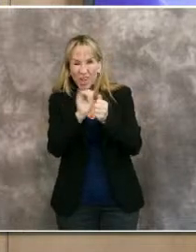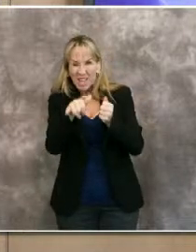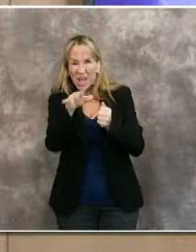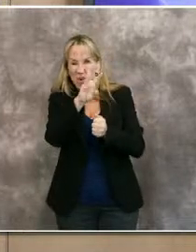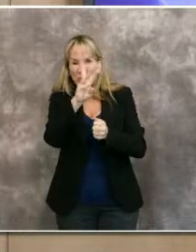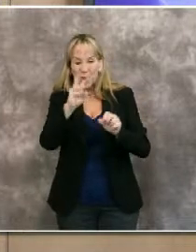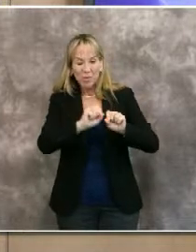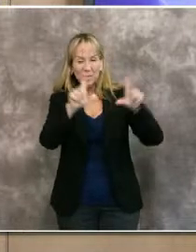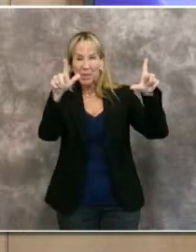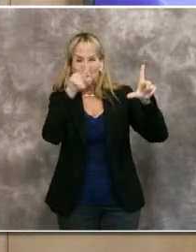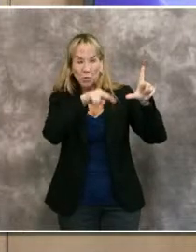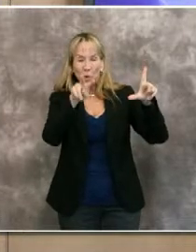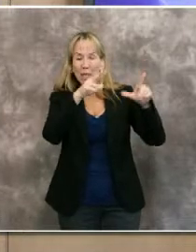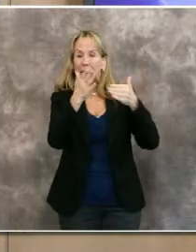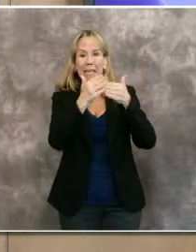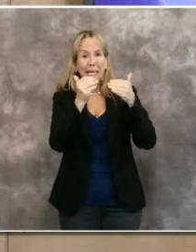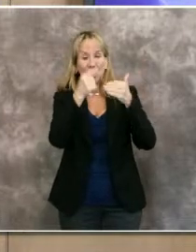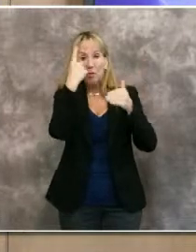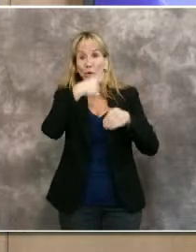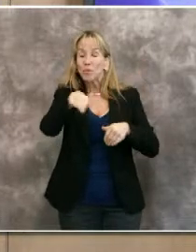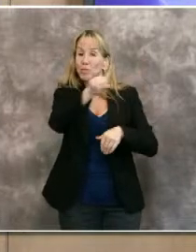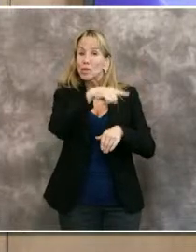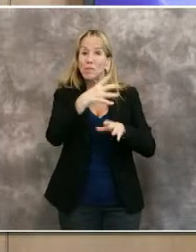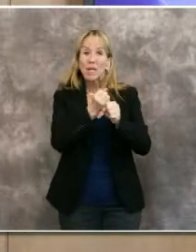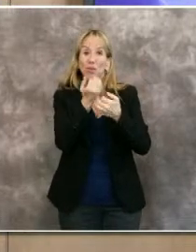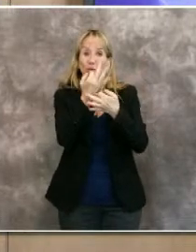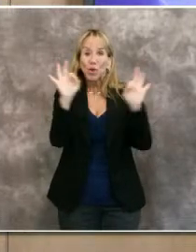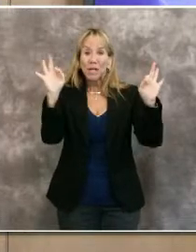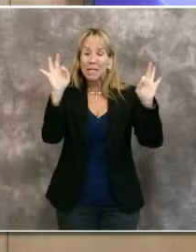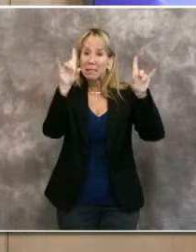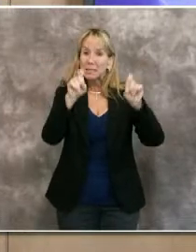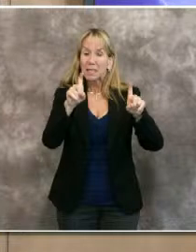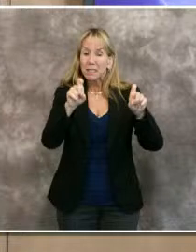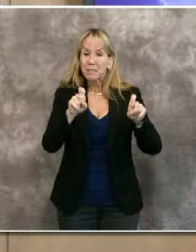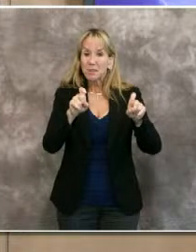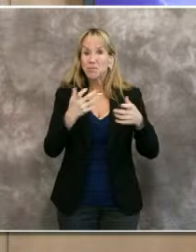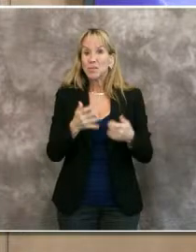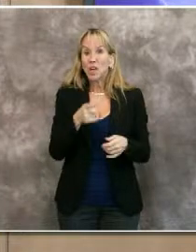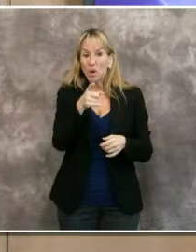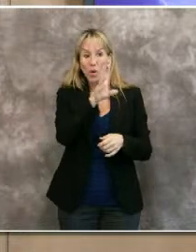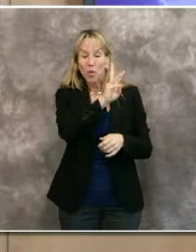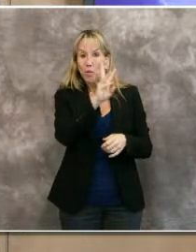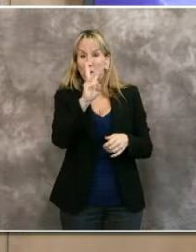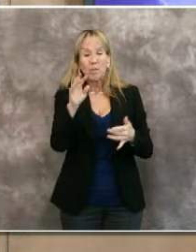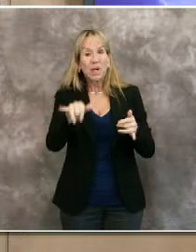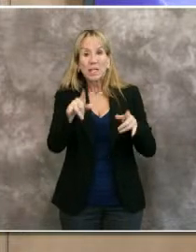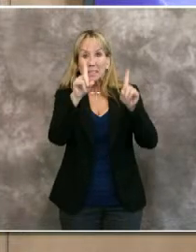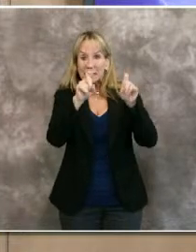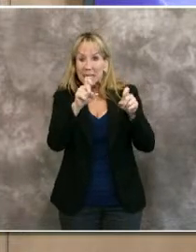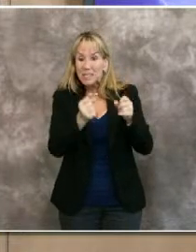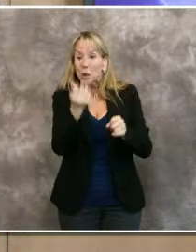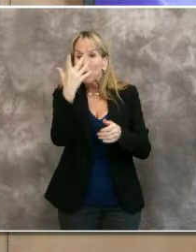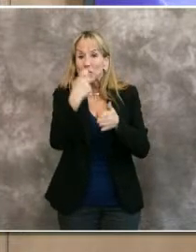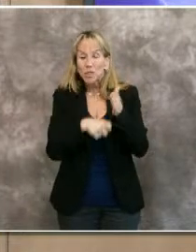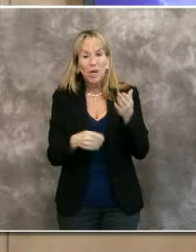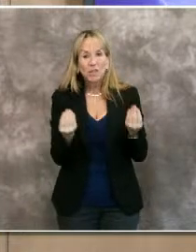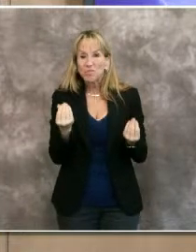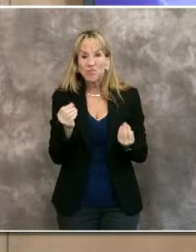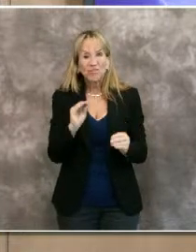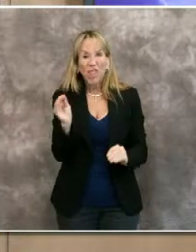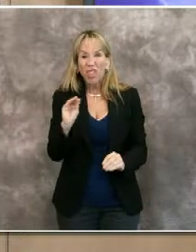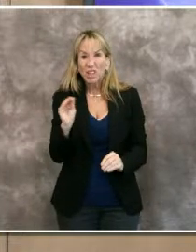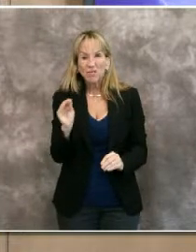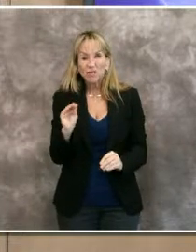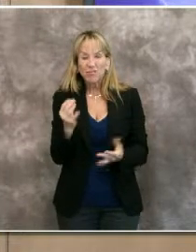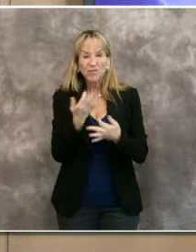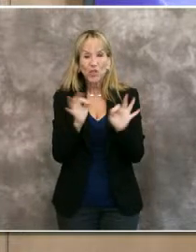County residents to get a free test. And again, the testings that are available through this website are free of charge. They're available to anyone